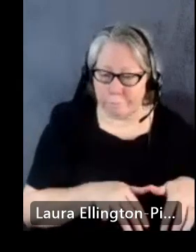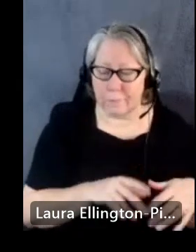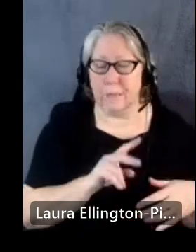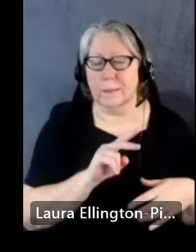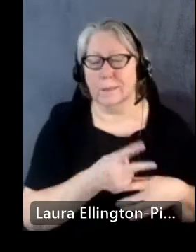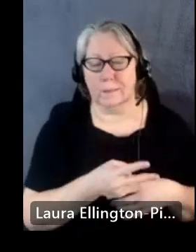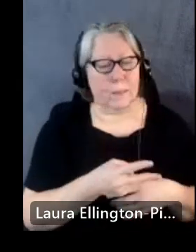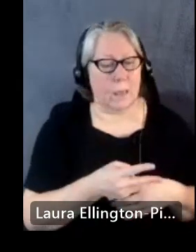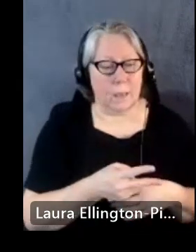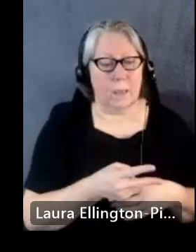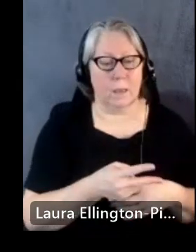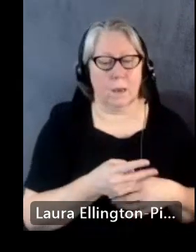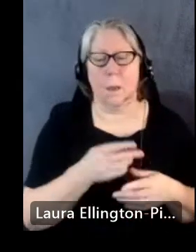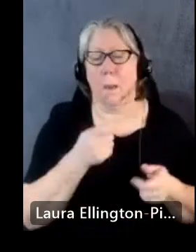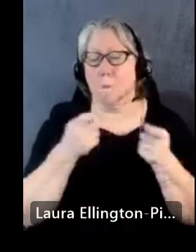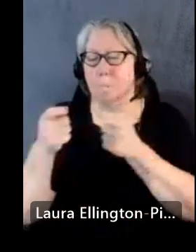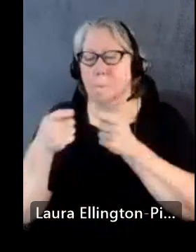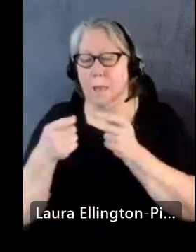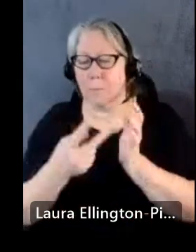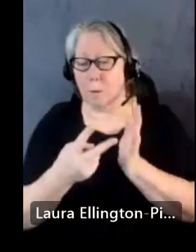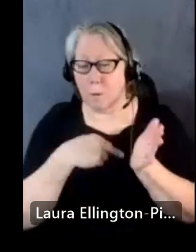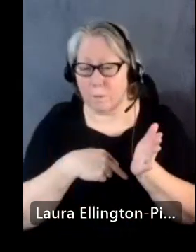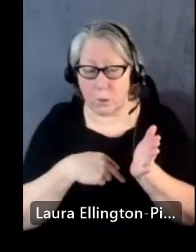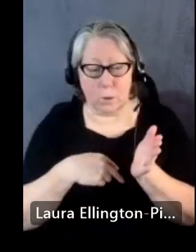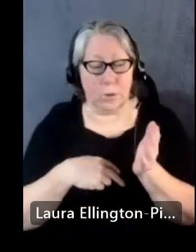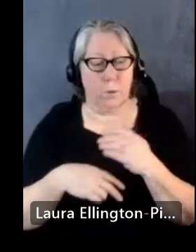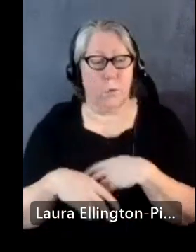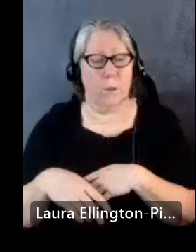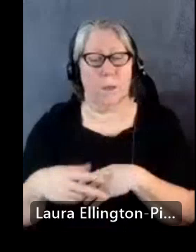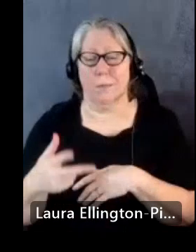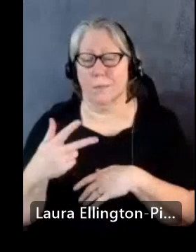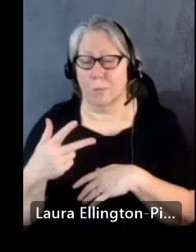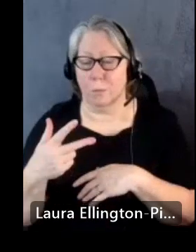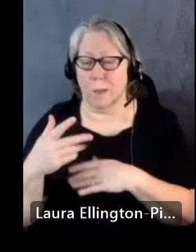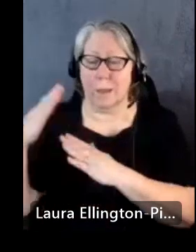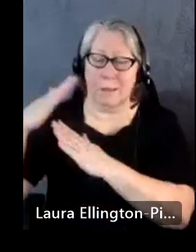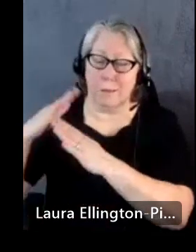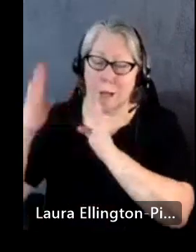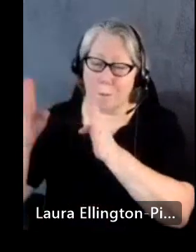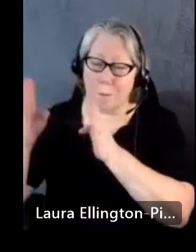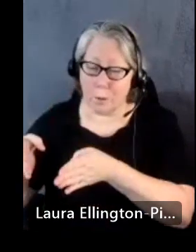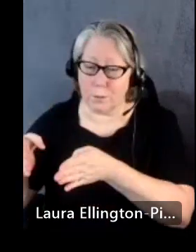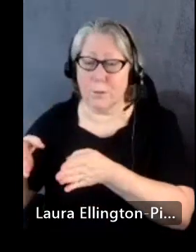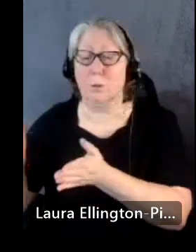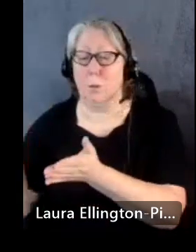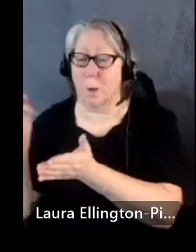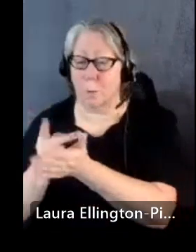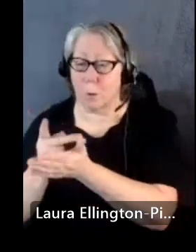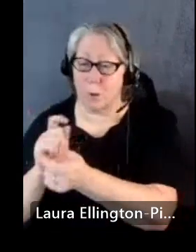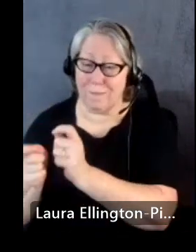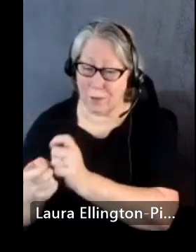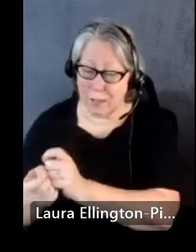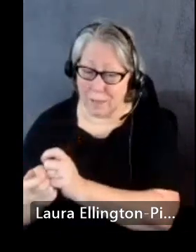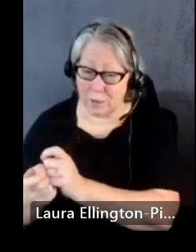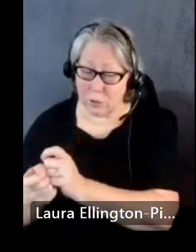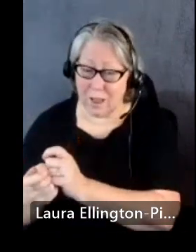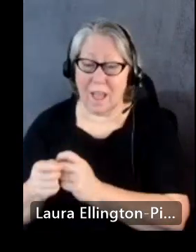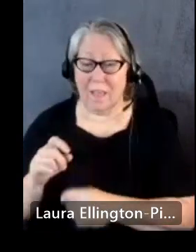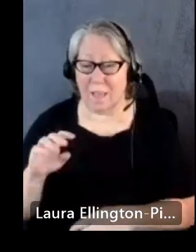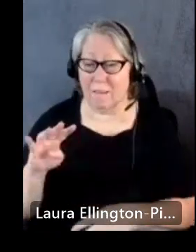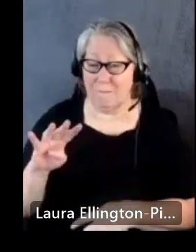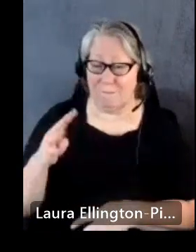stage 3 is like the top person at your agency who can approve or make changes. And then stage 4 is actually to